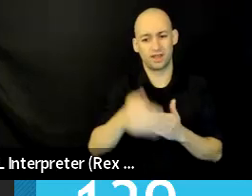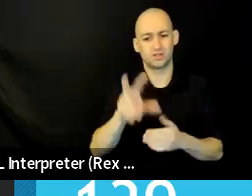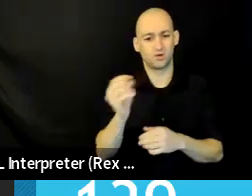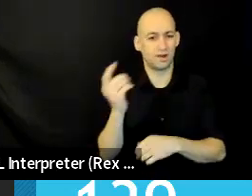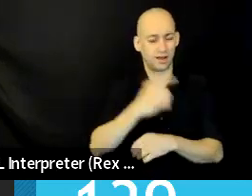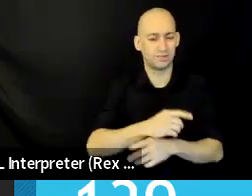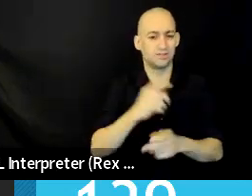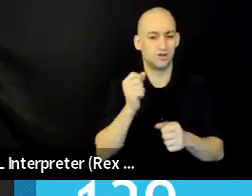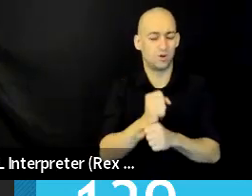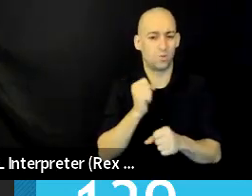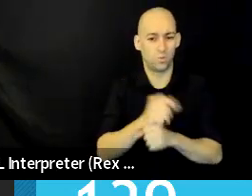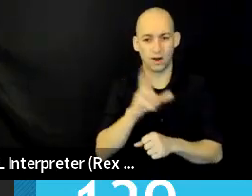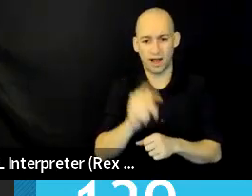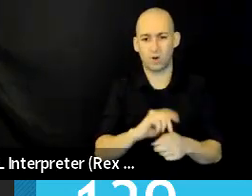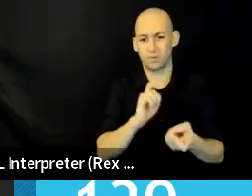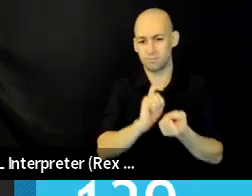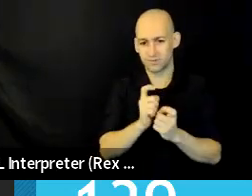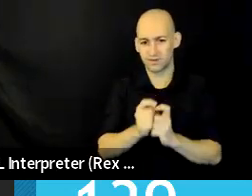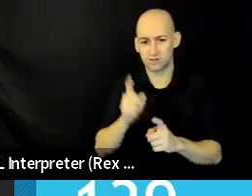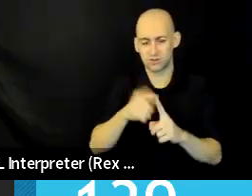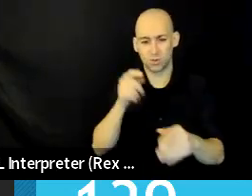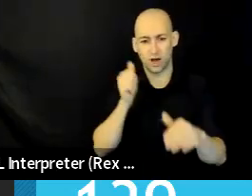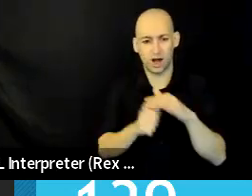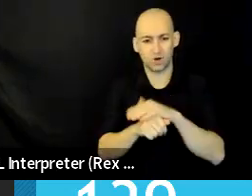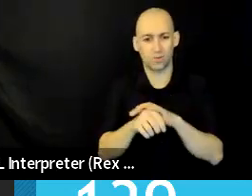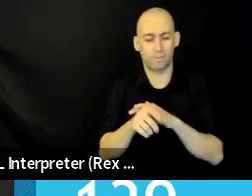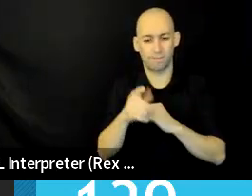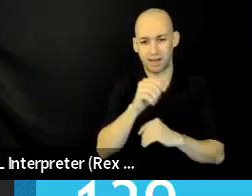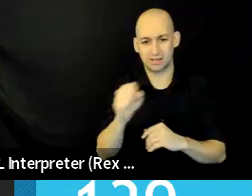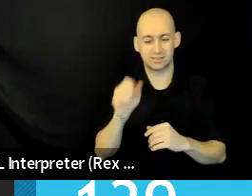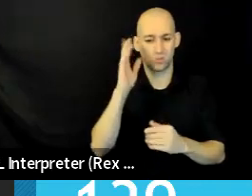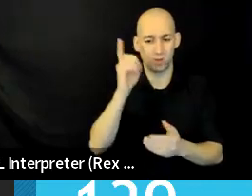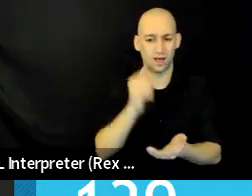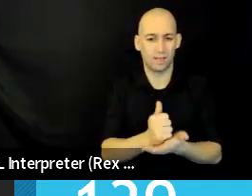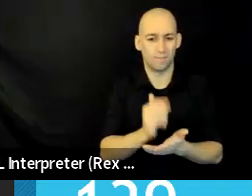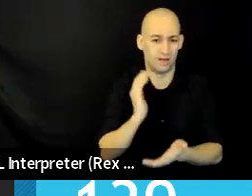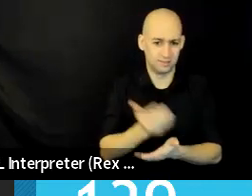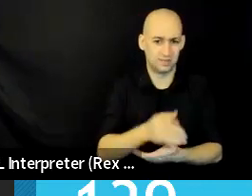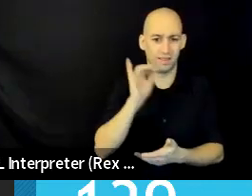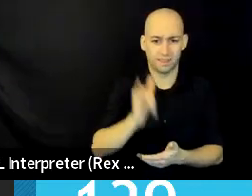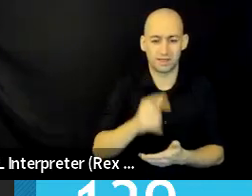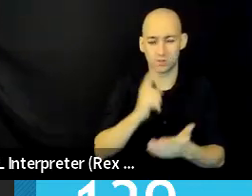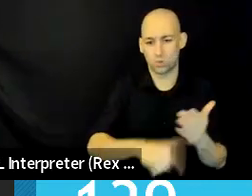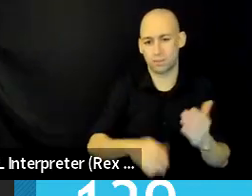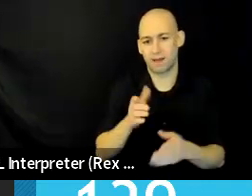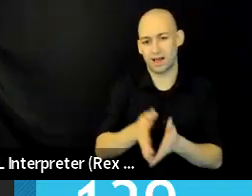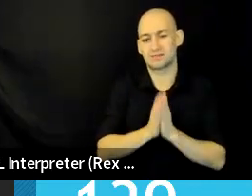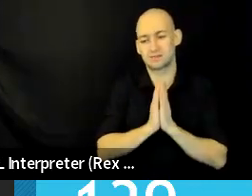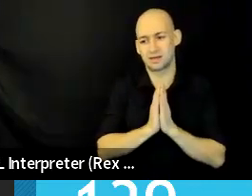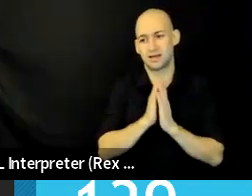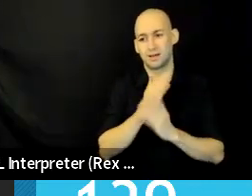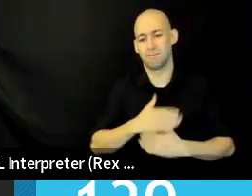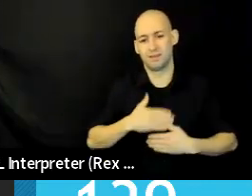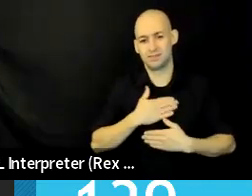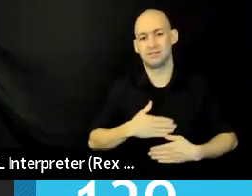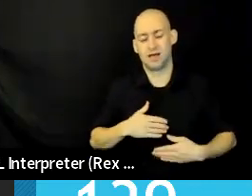the modifications to the underpass that will help us. So those are the things I'm asking, please help